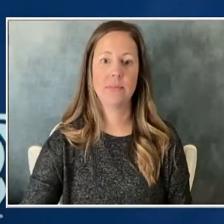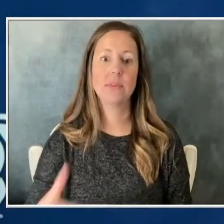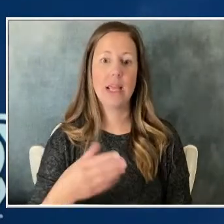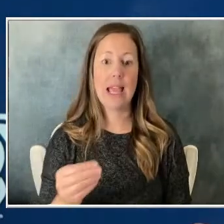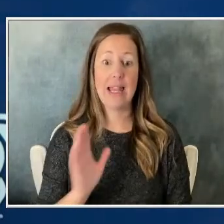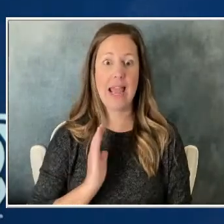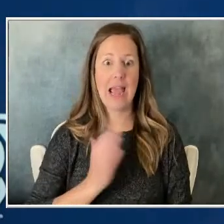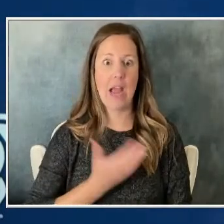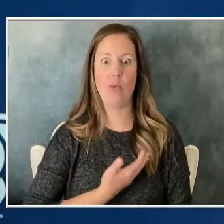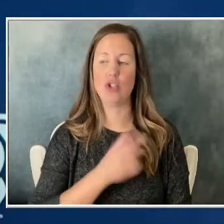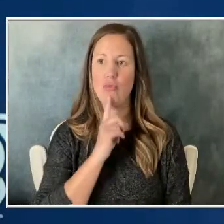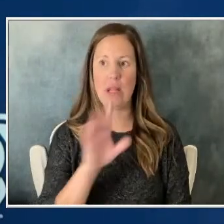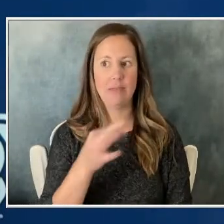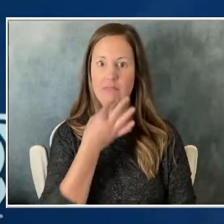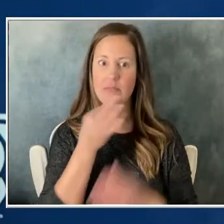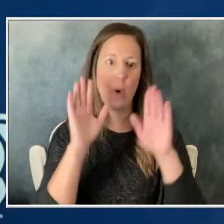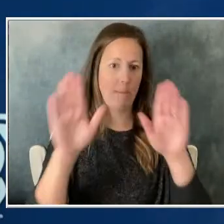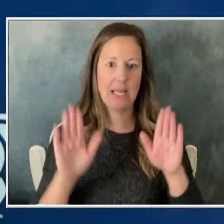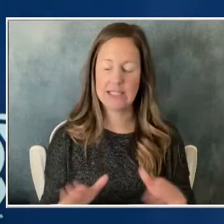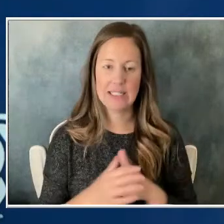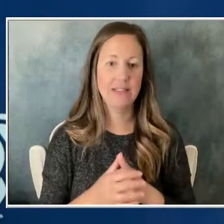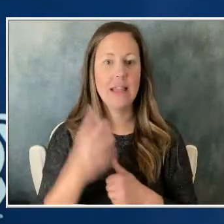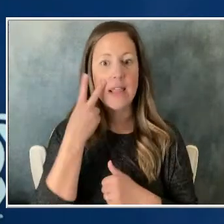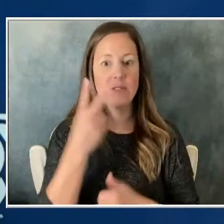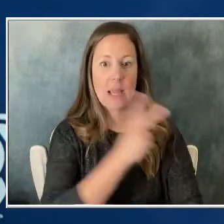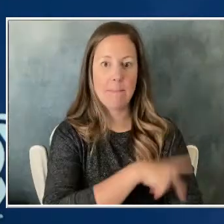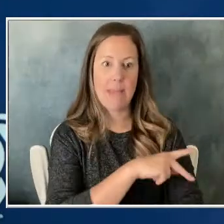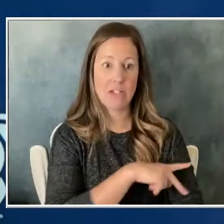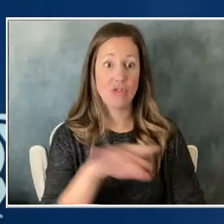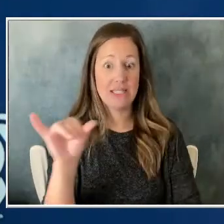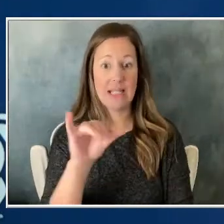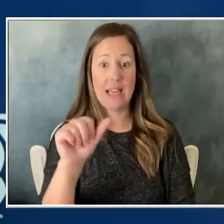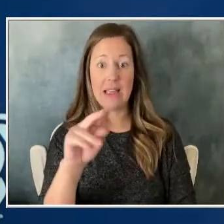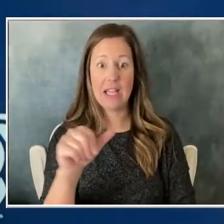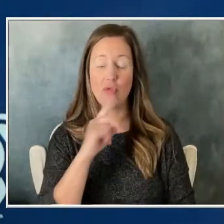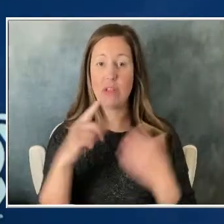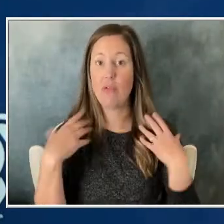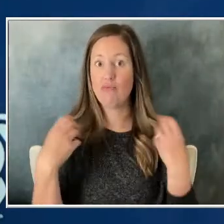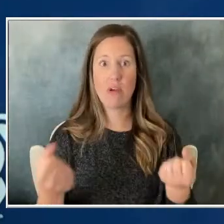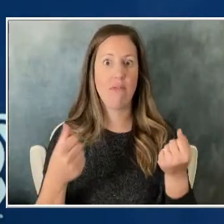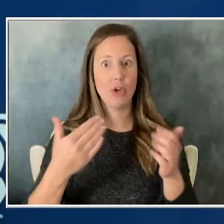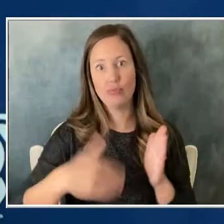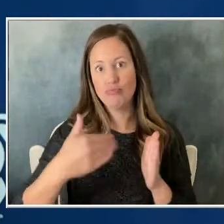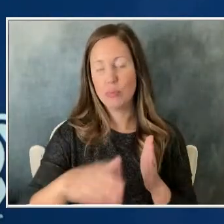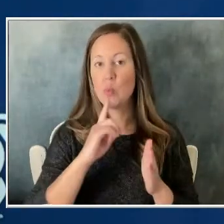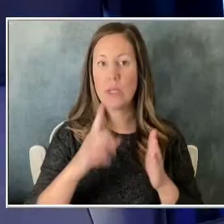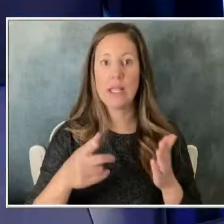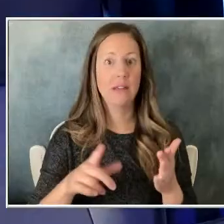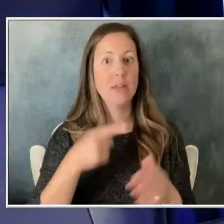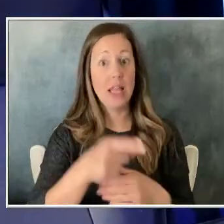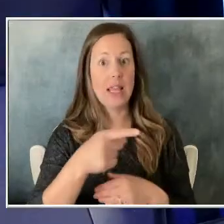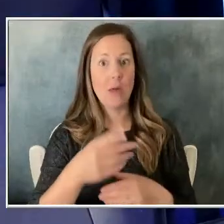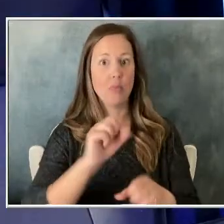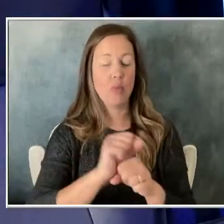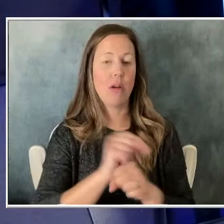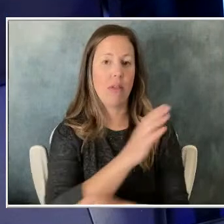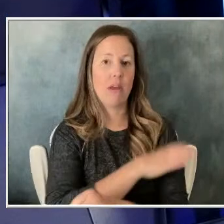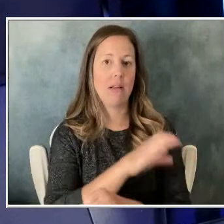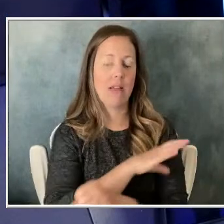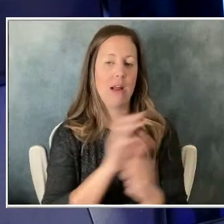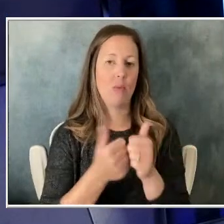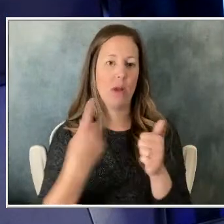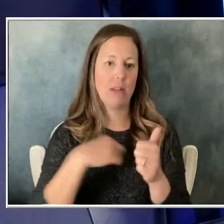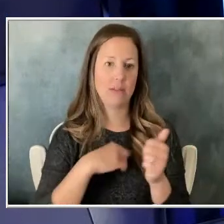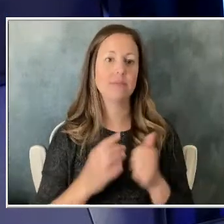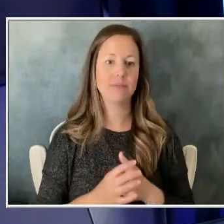They've seen patients like Anna recover all the time, so it makes a huge difference. They're in the clinic with us. Anna, that was another question for one of our viewers,